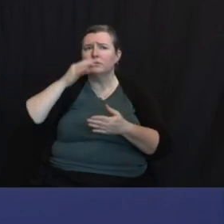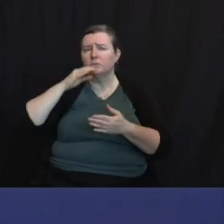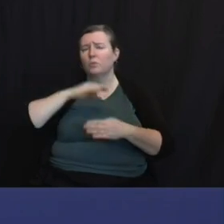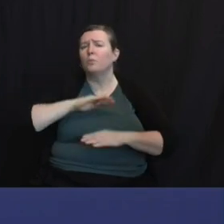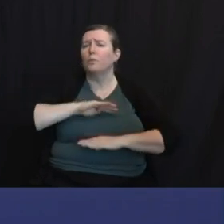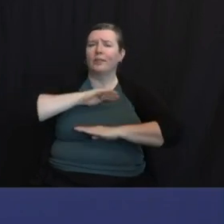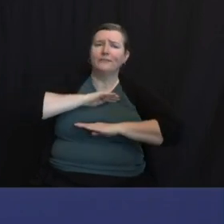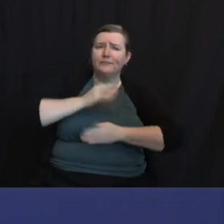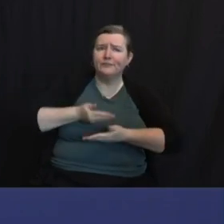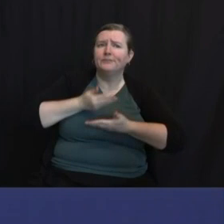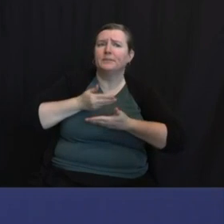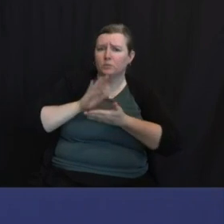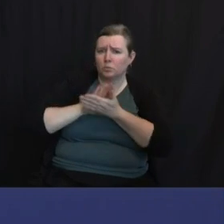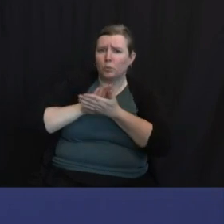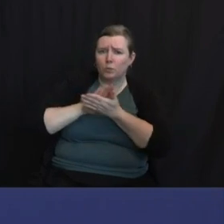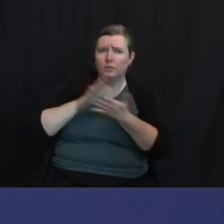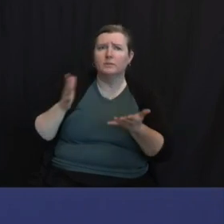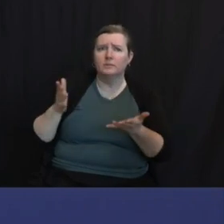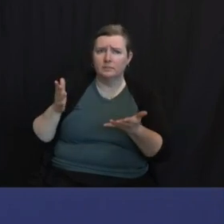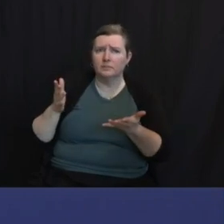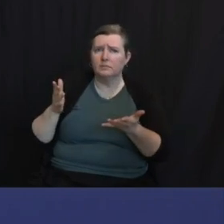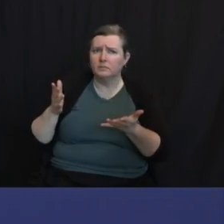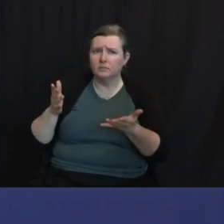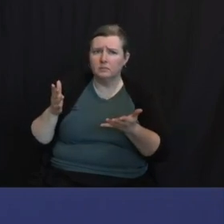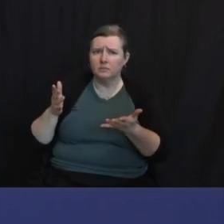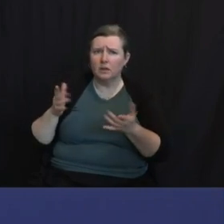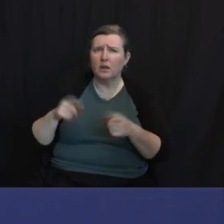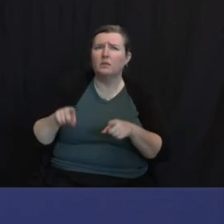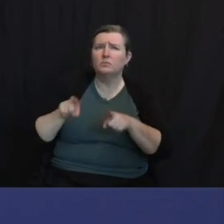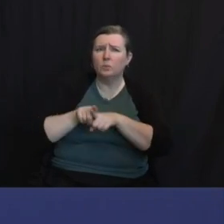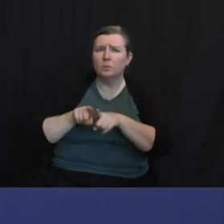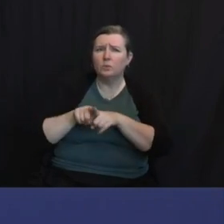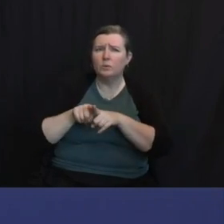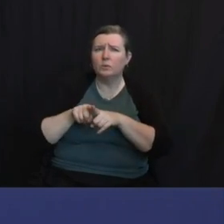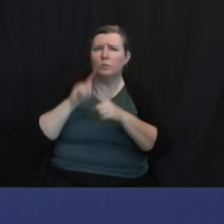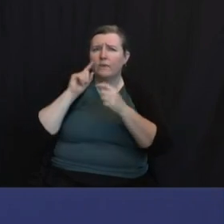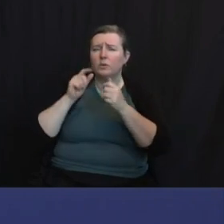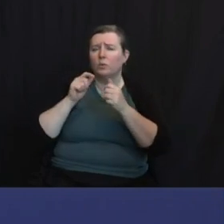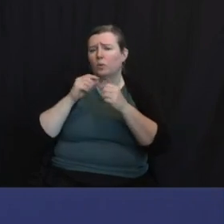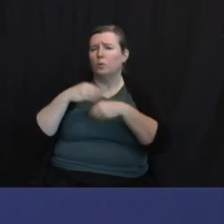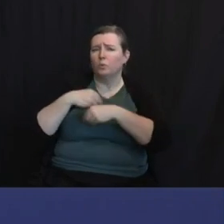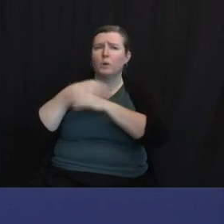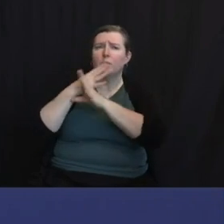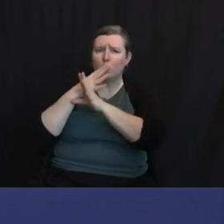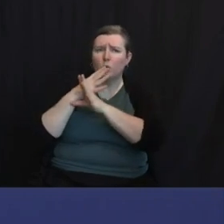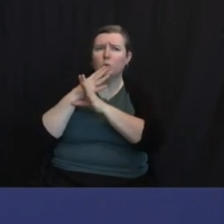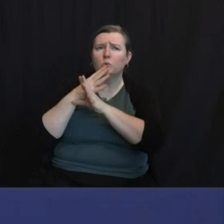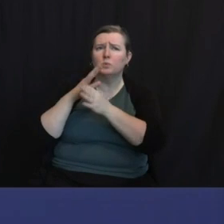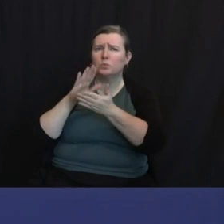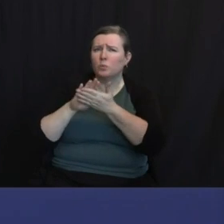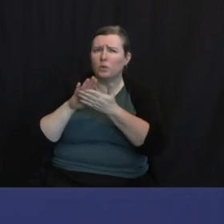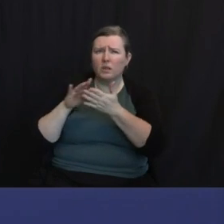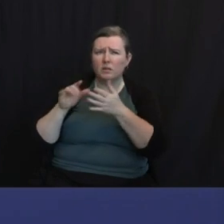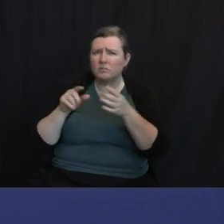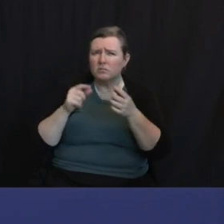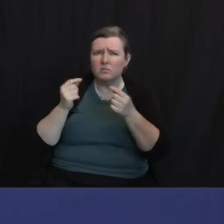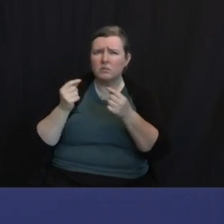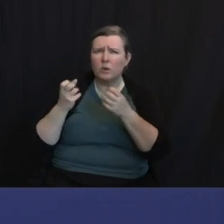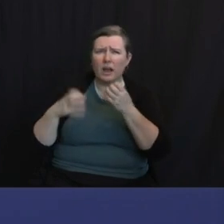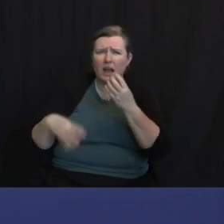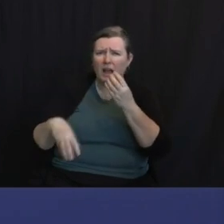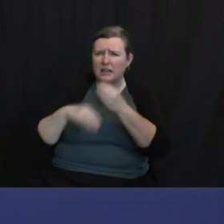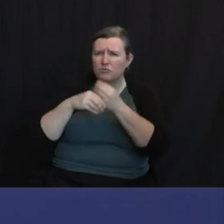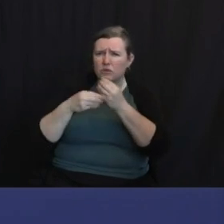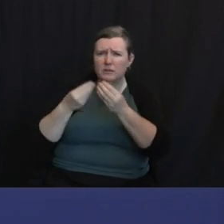instruction and incentivize remote districts to do the same. Would you support sending extra federal funds